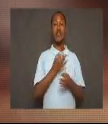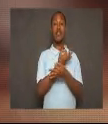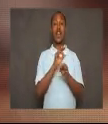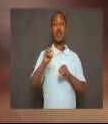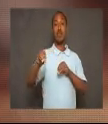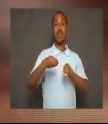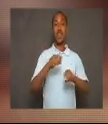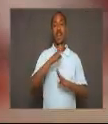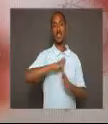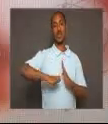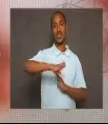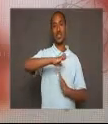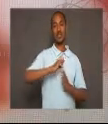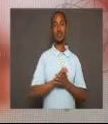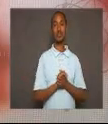electrons.